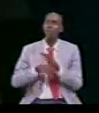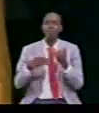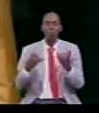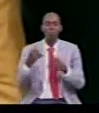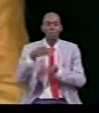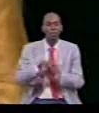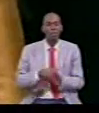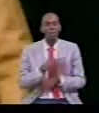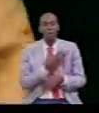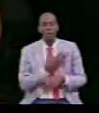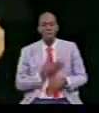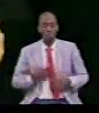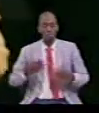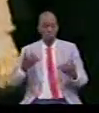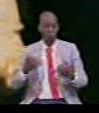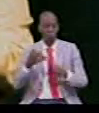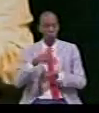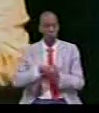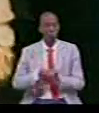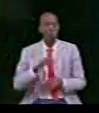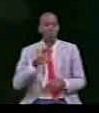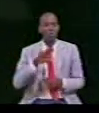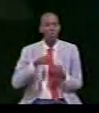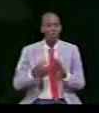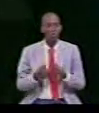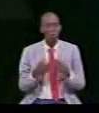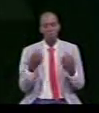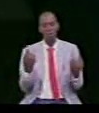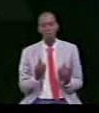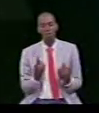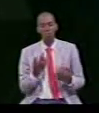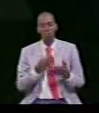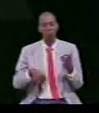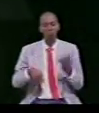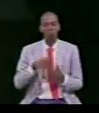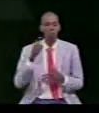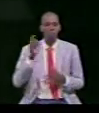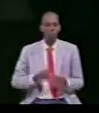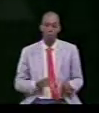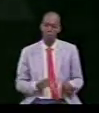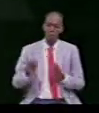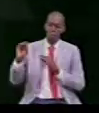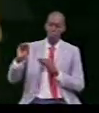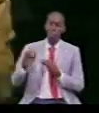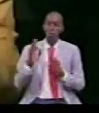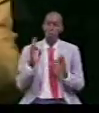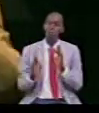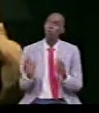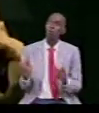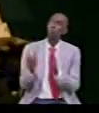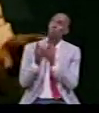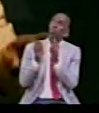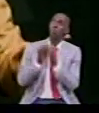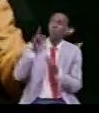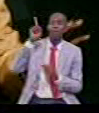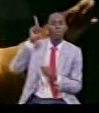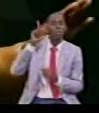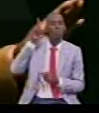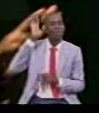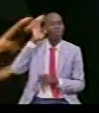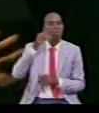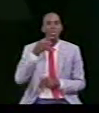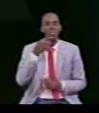condemnation tonight, they must go. And you come to him, he will tell you the same thing,